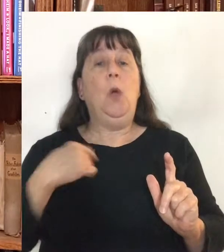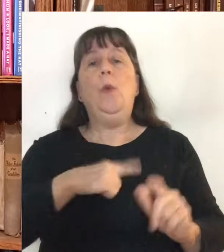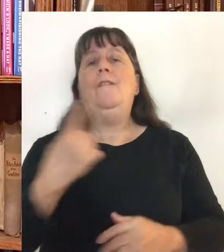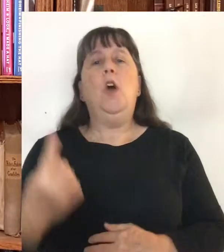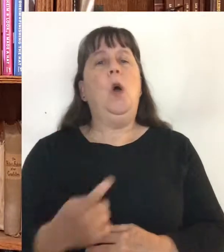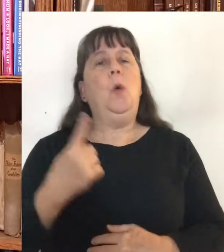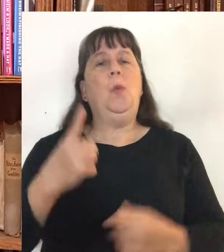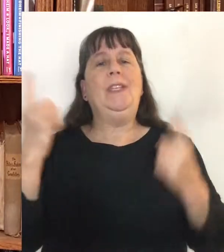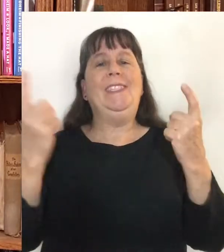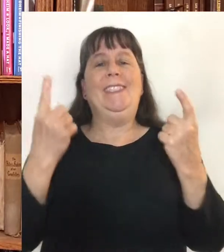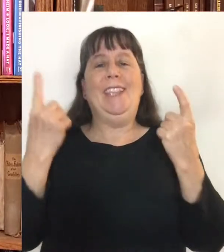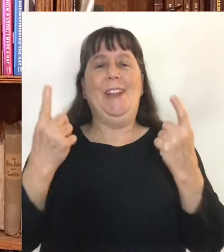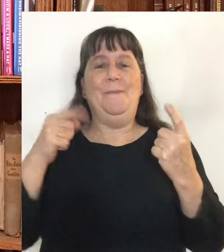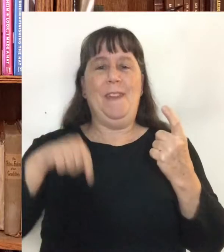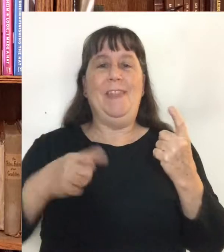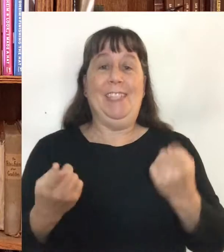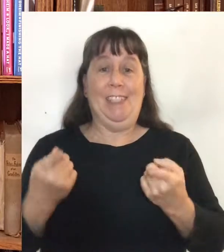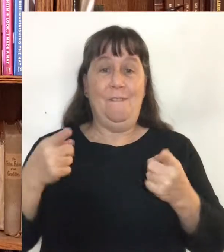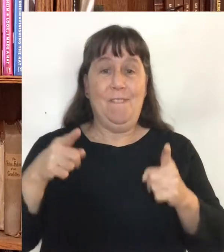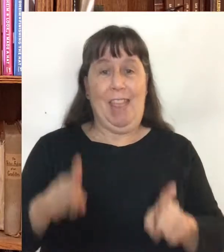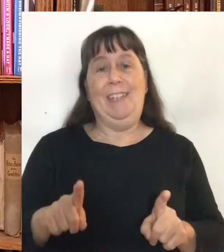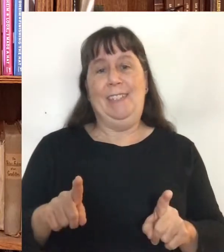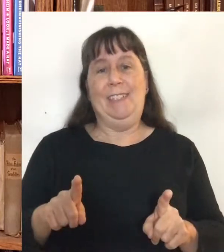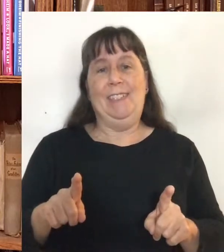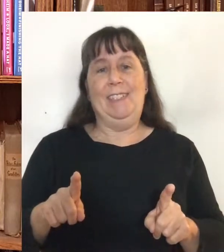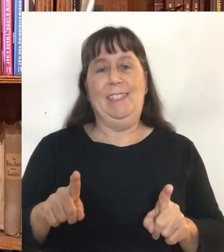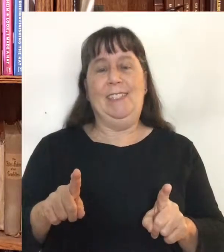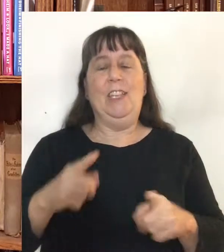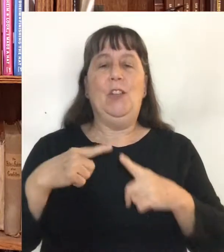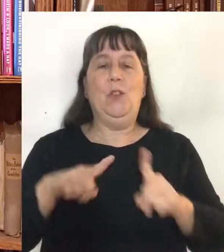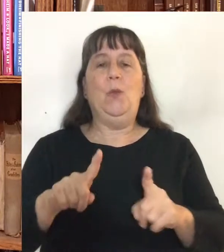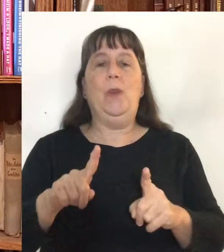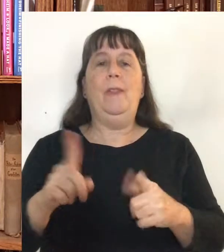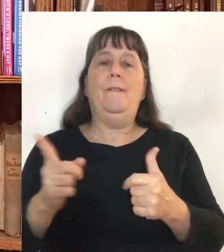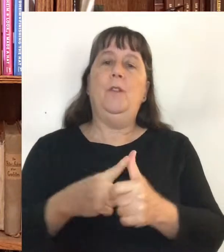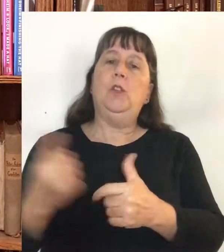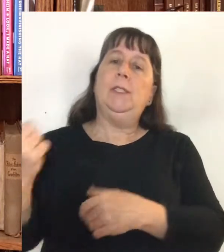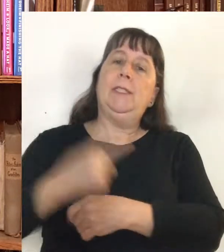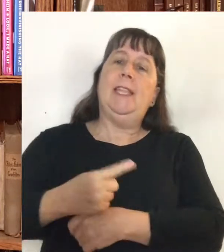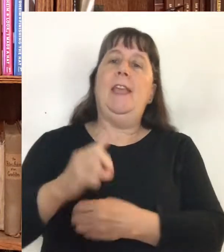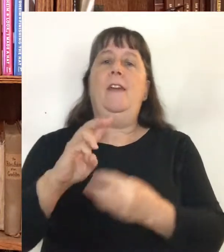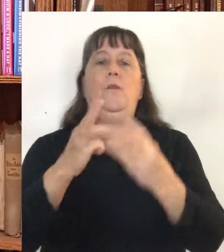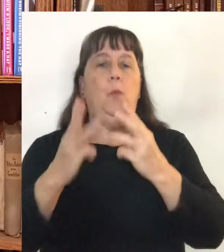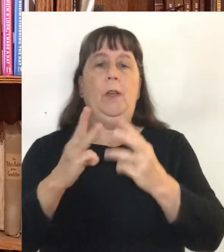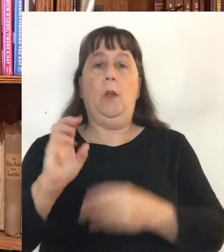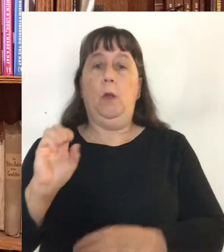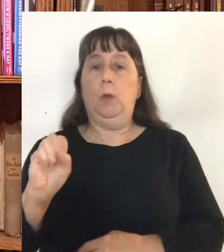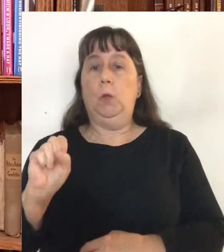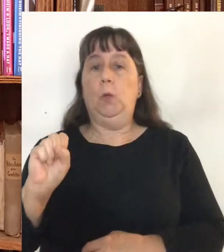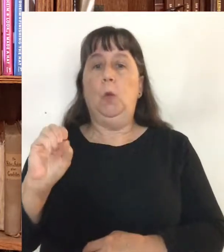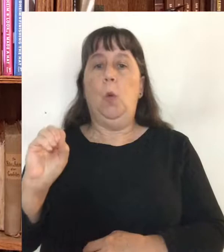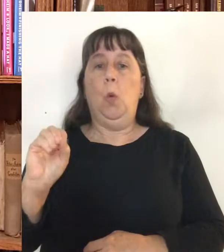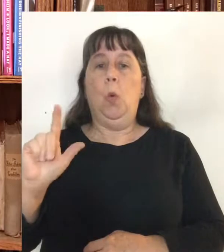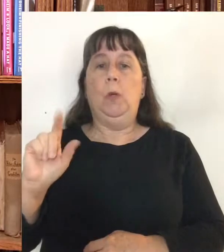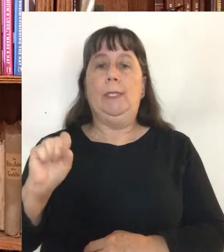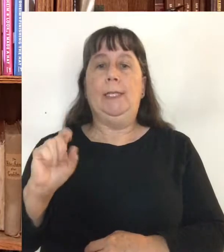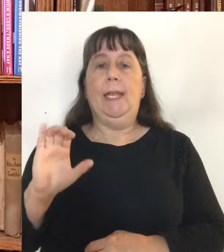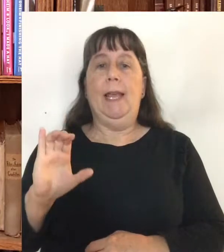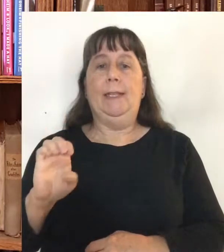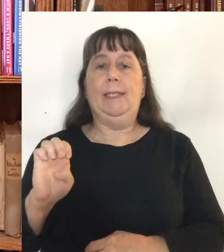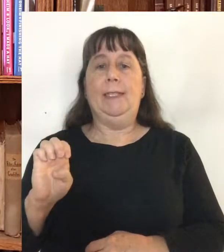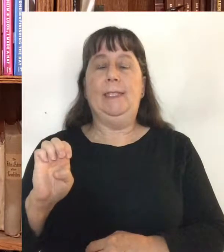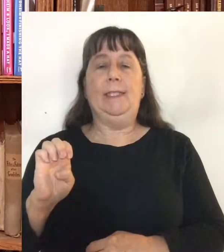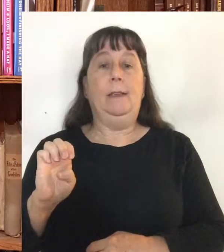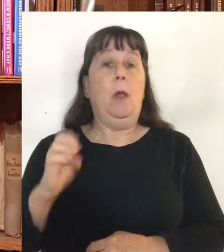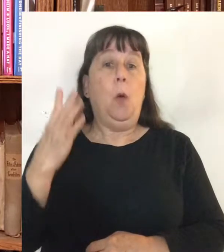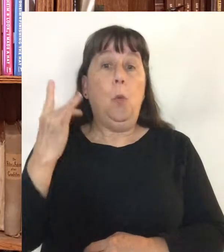Well, we have always celebrated this event at the winter solstice because of the symbolism